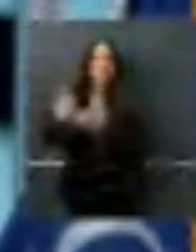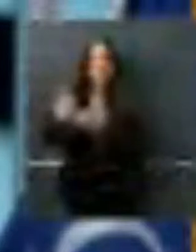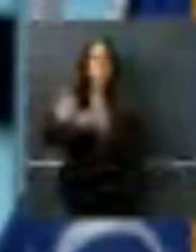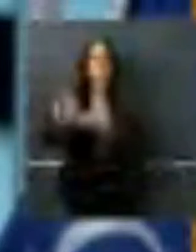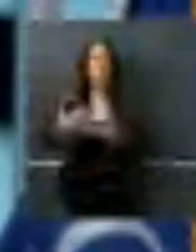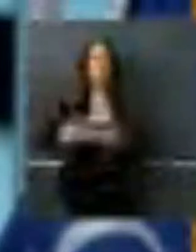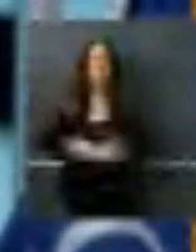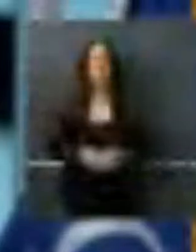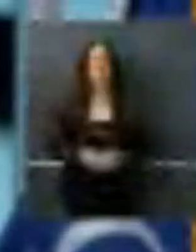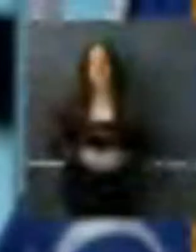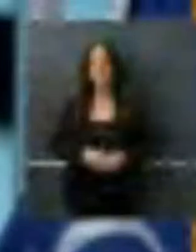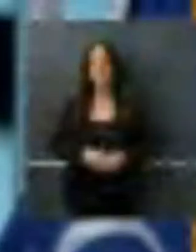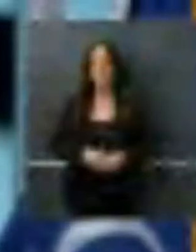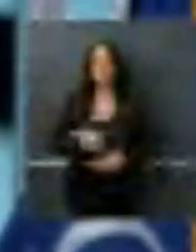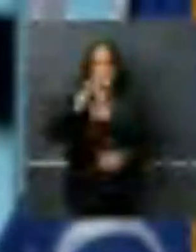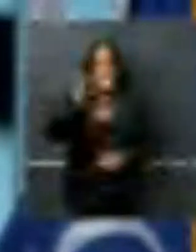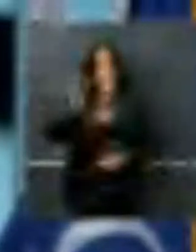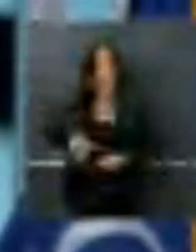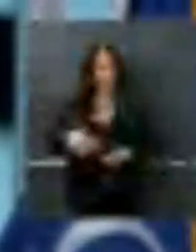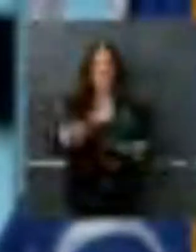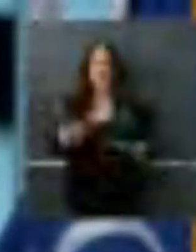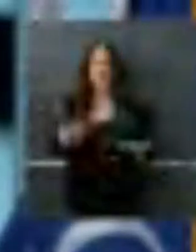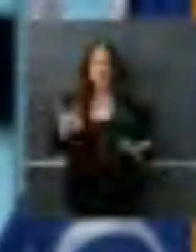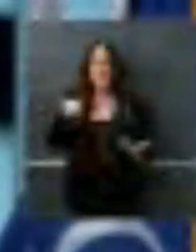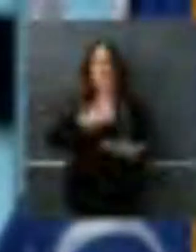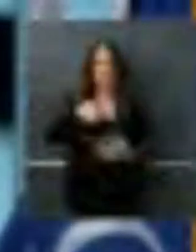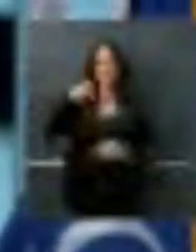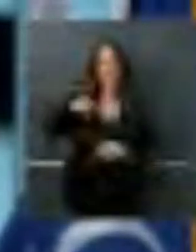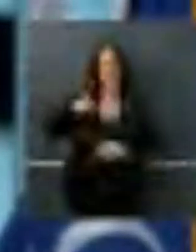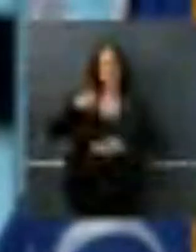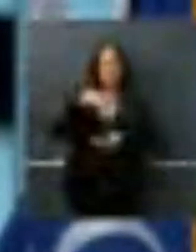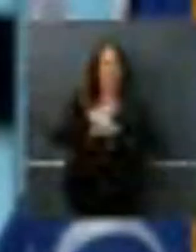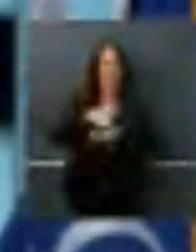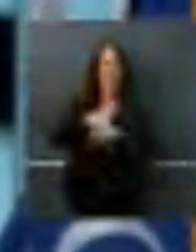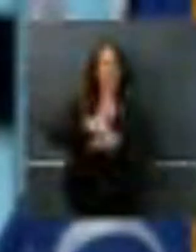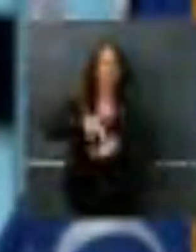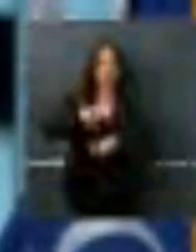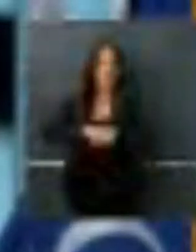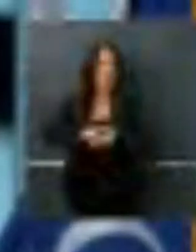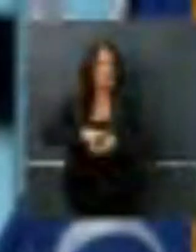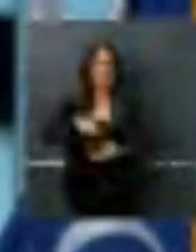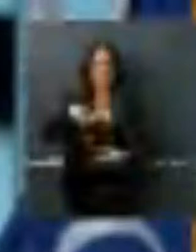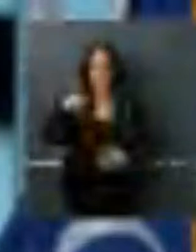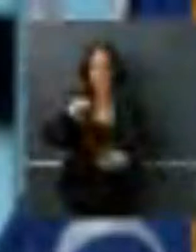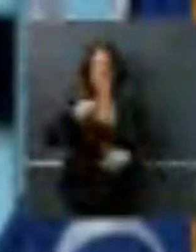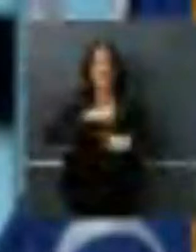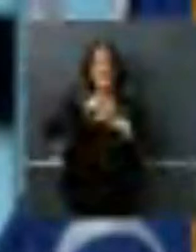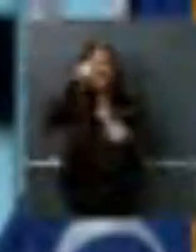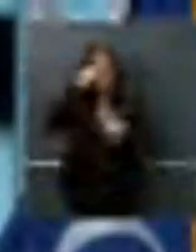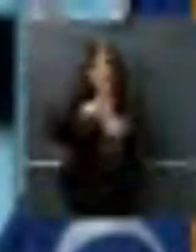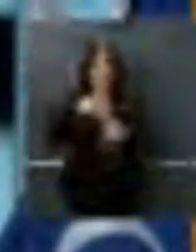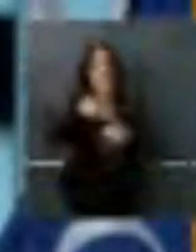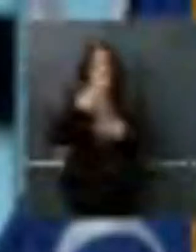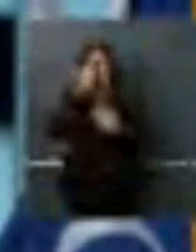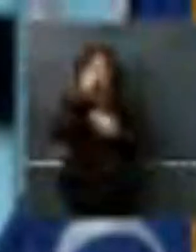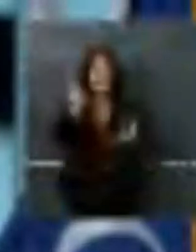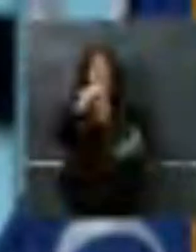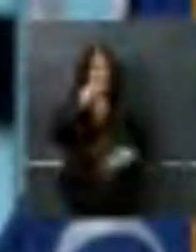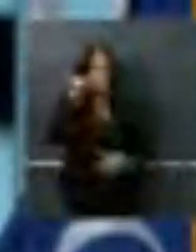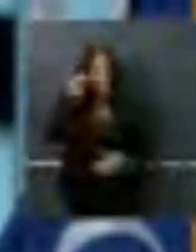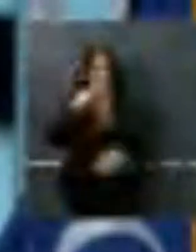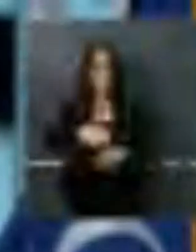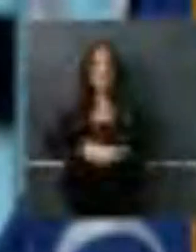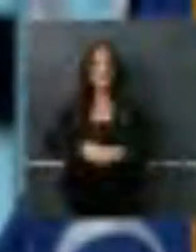me remind you of the announcement we made yesterday to actually pull back on our stay-at-home orders and allow scheduled surgeries